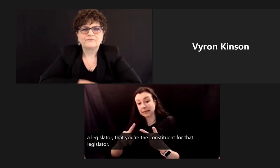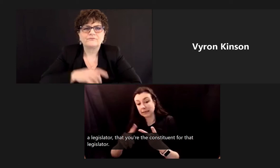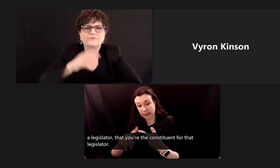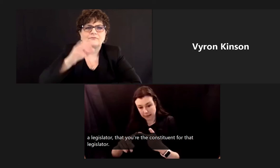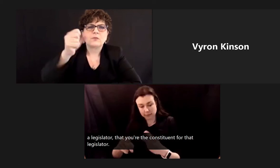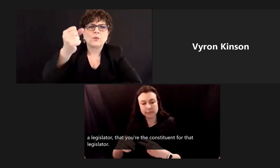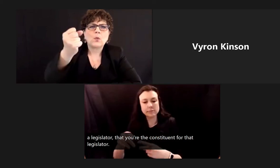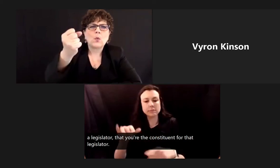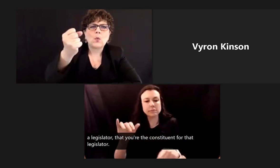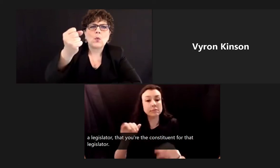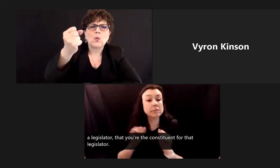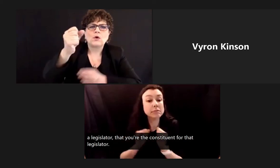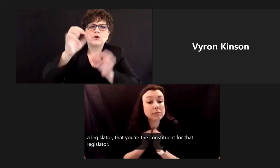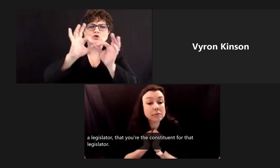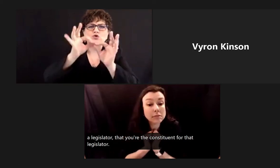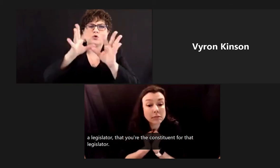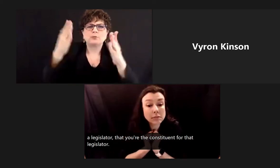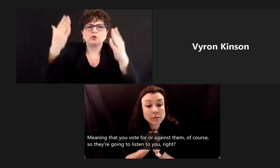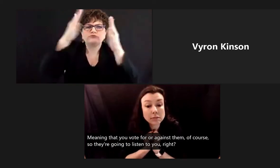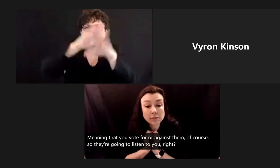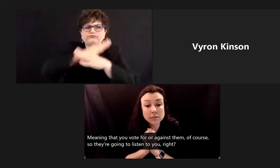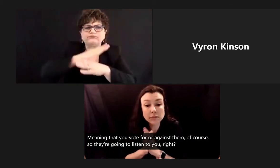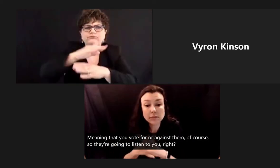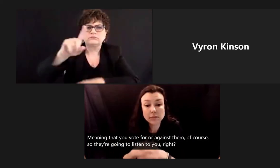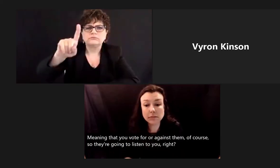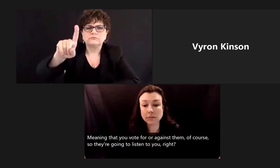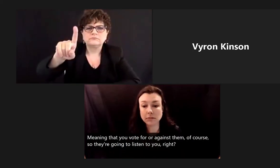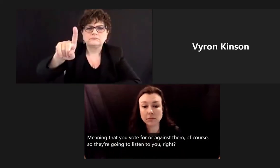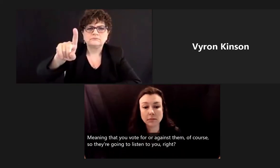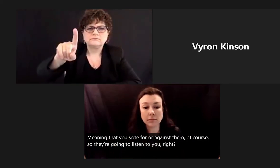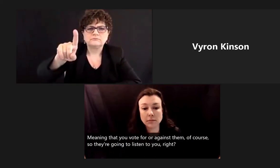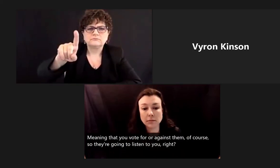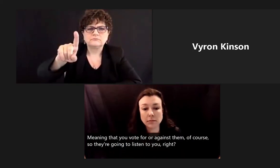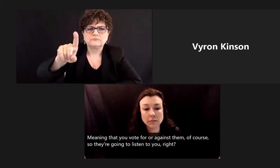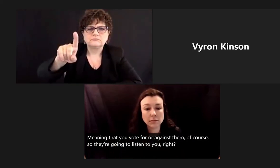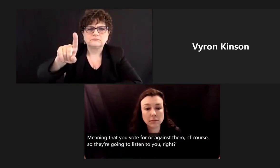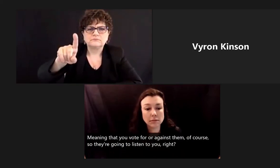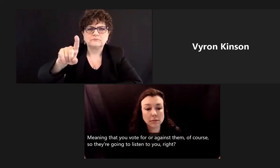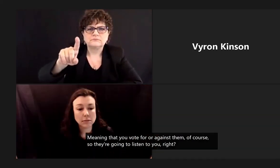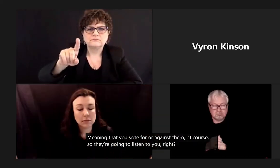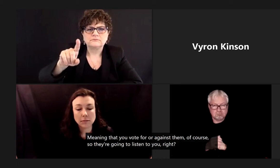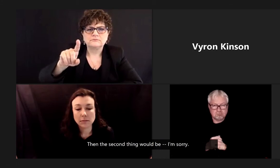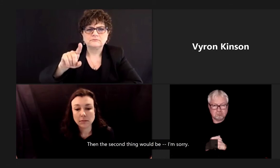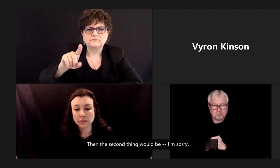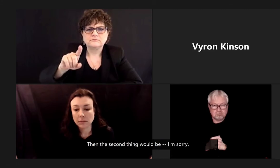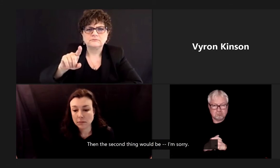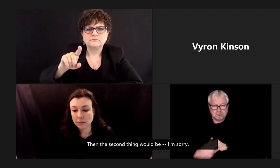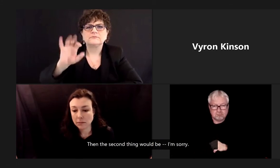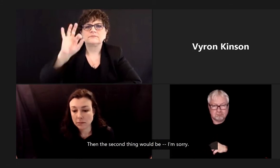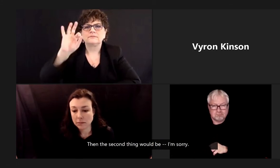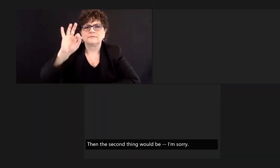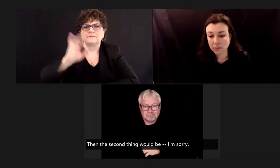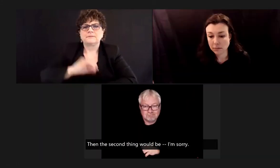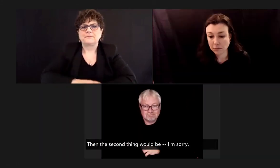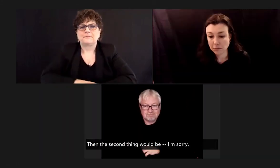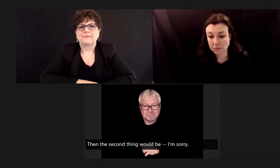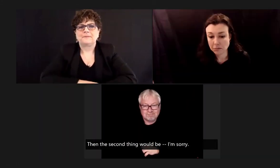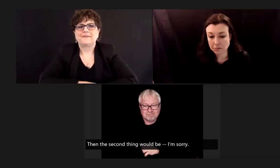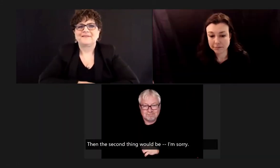right? Then the second thing would be, I'm sorry. And just hold on 1 second. We